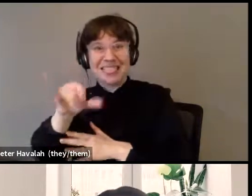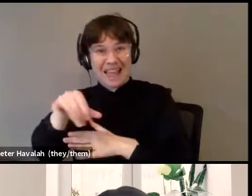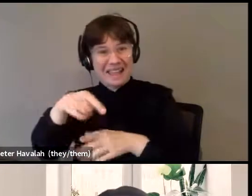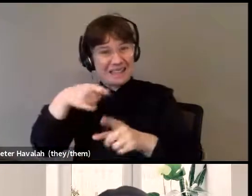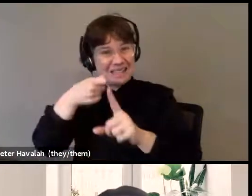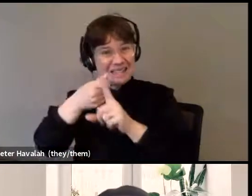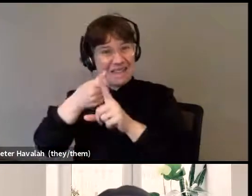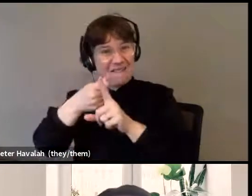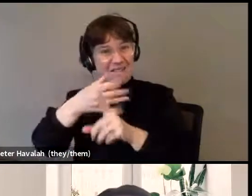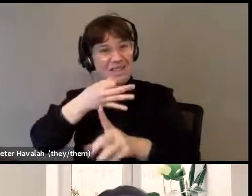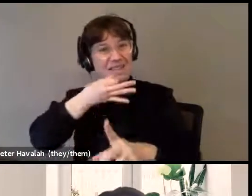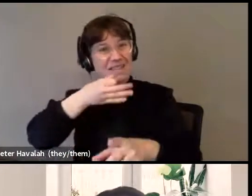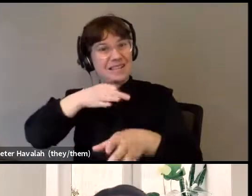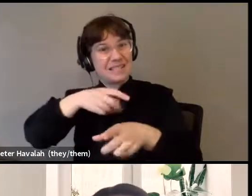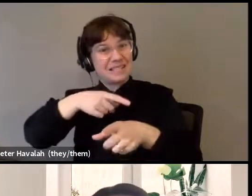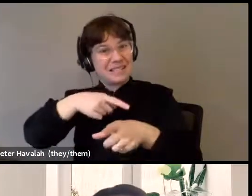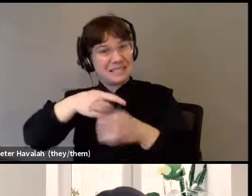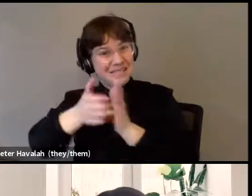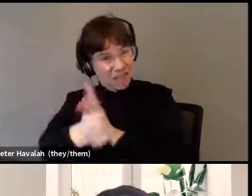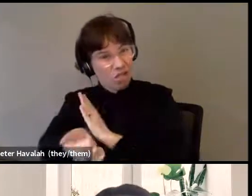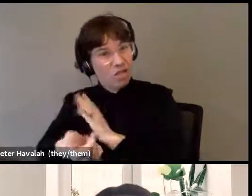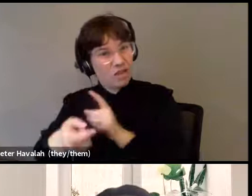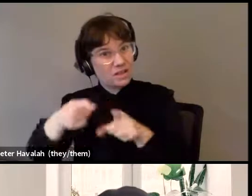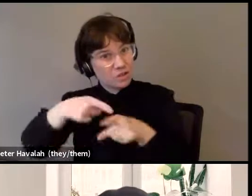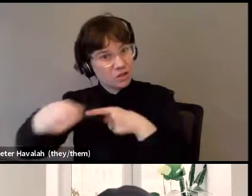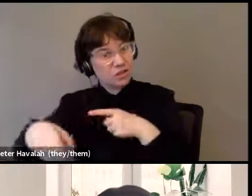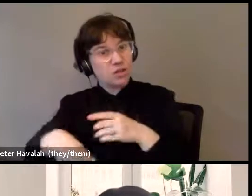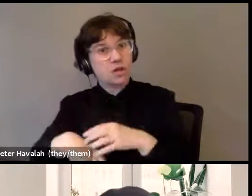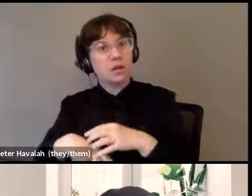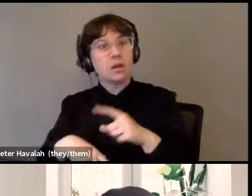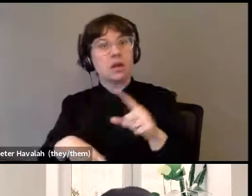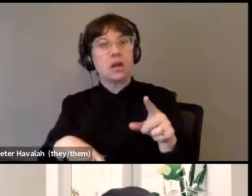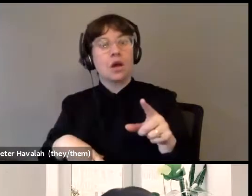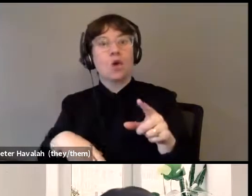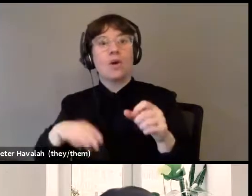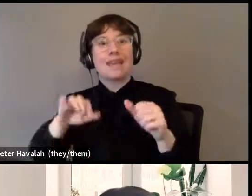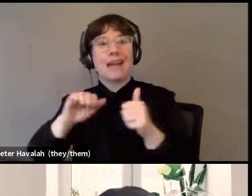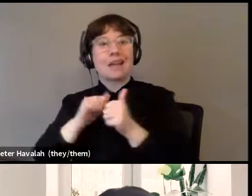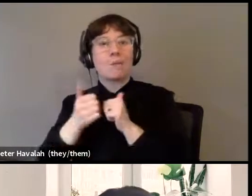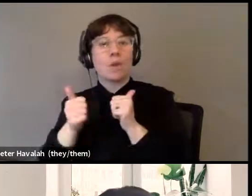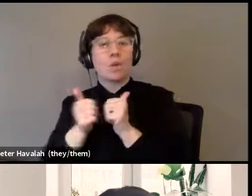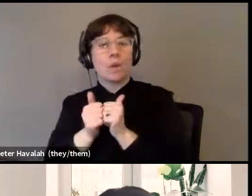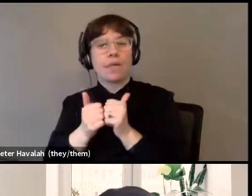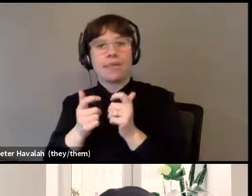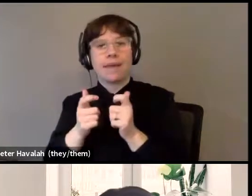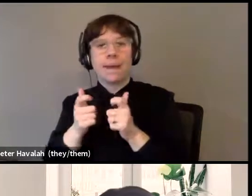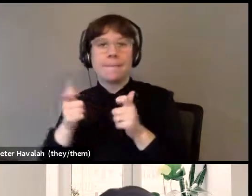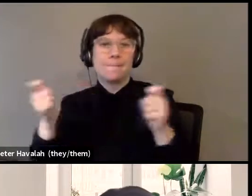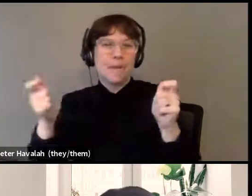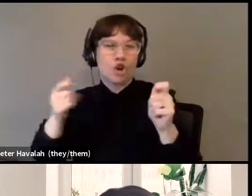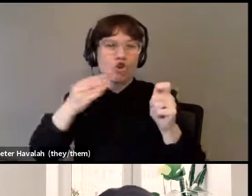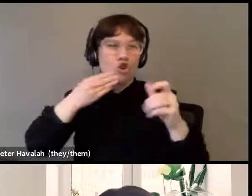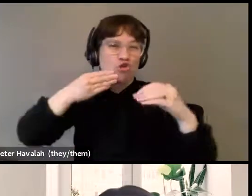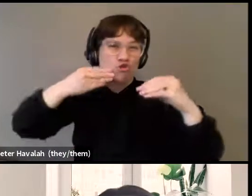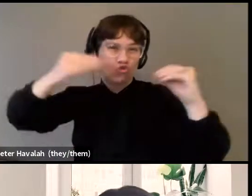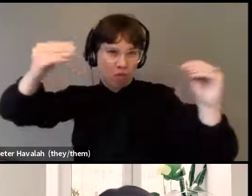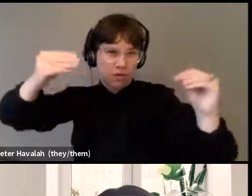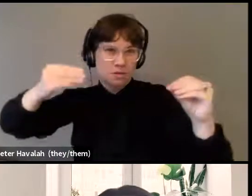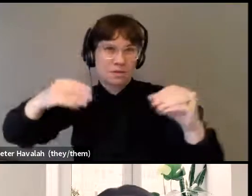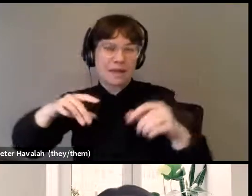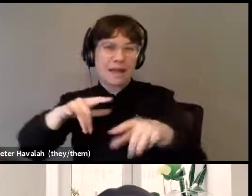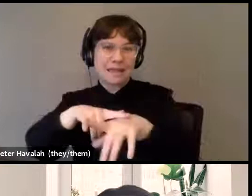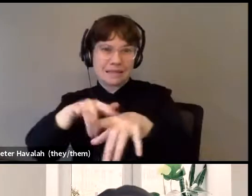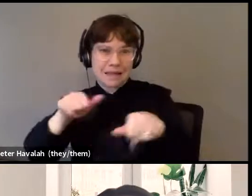to keep our pricing very competitive with bigger name grocers, while